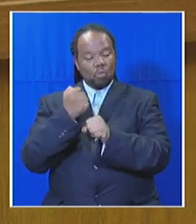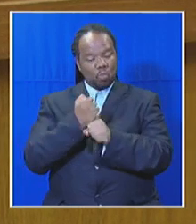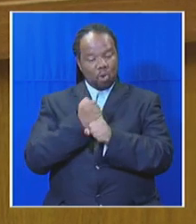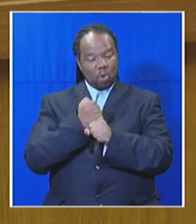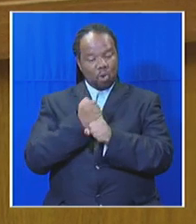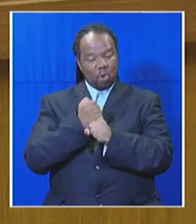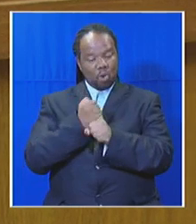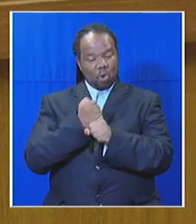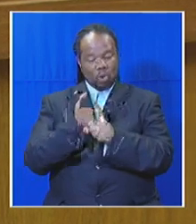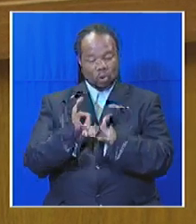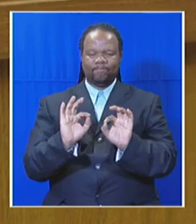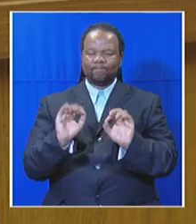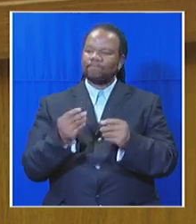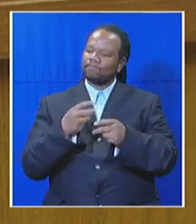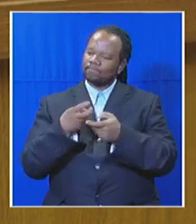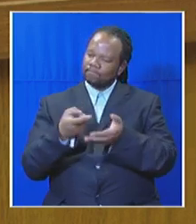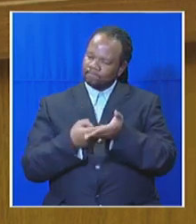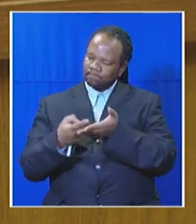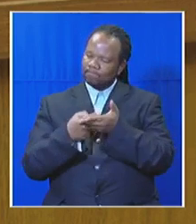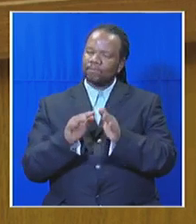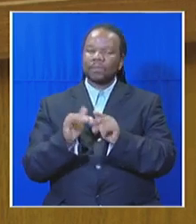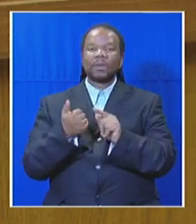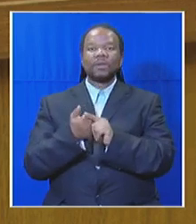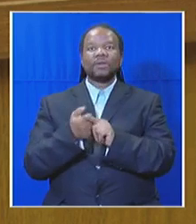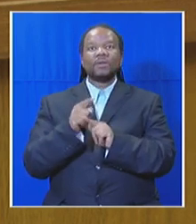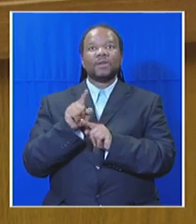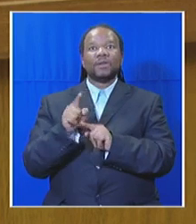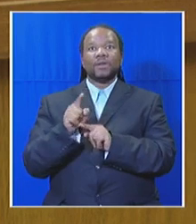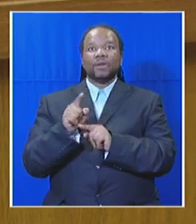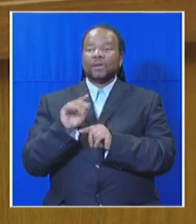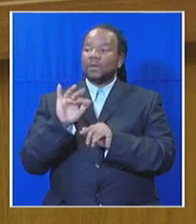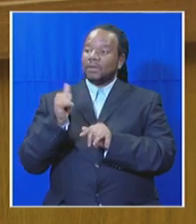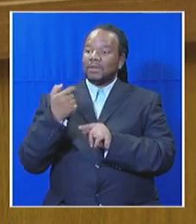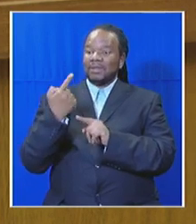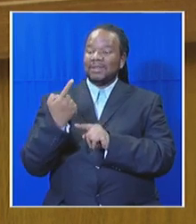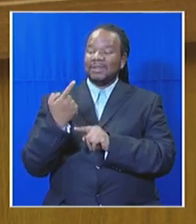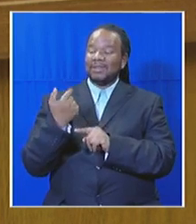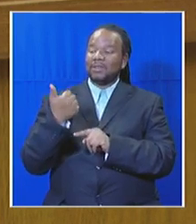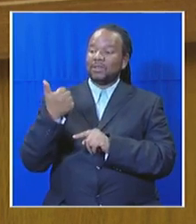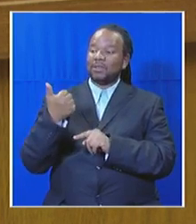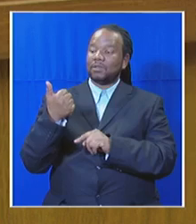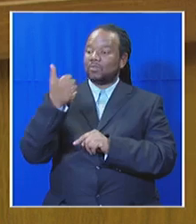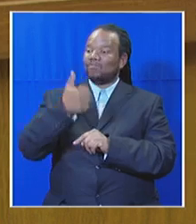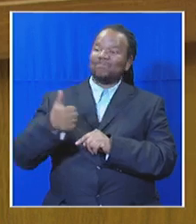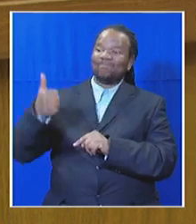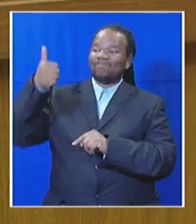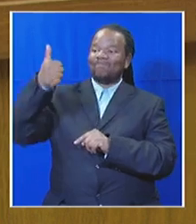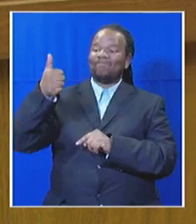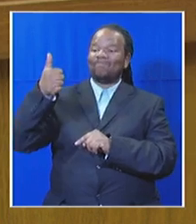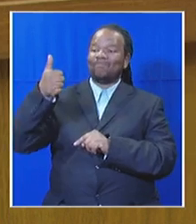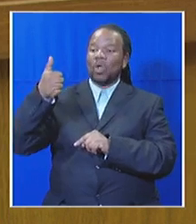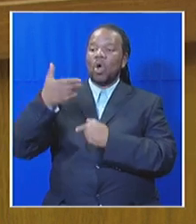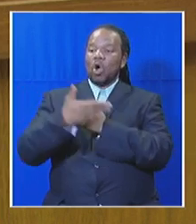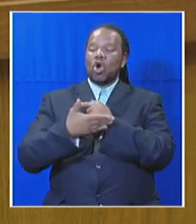report given by chiefs of different countries of the army. They had thought